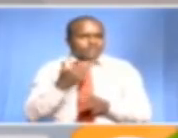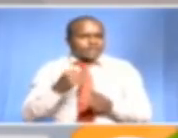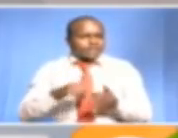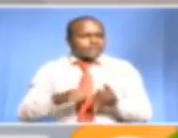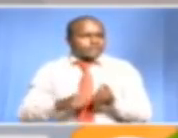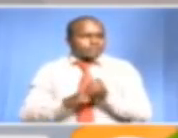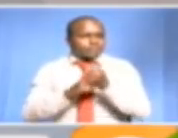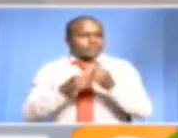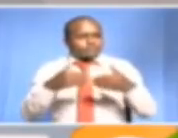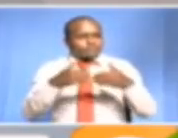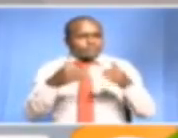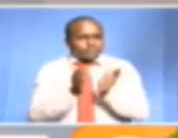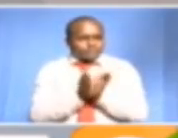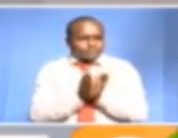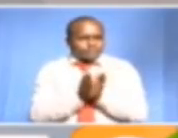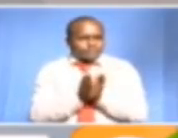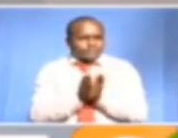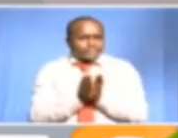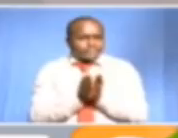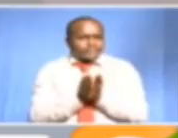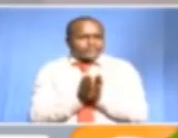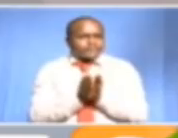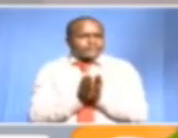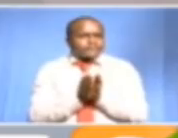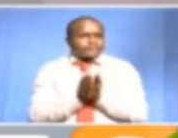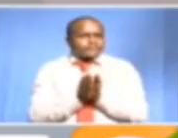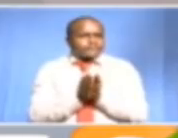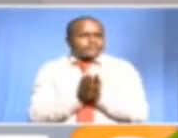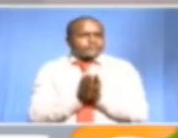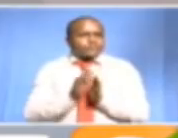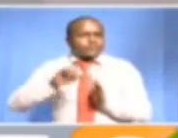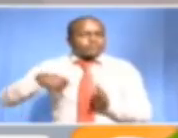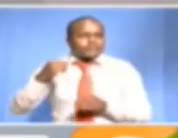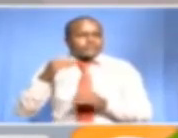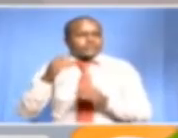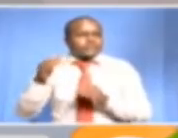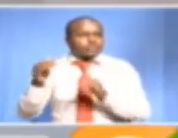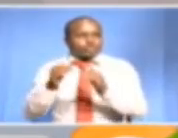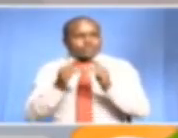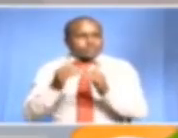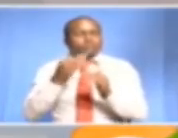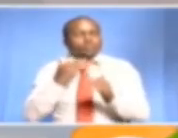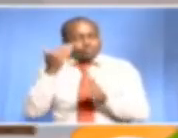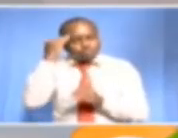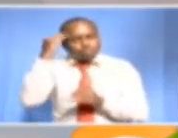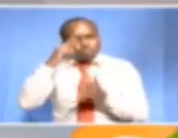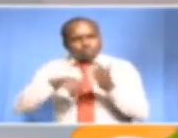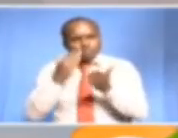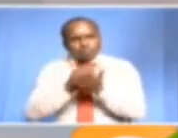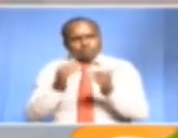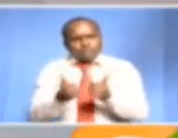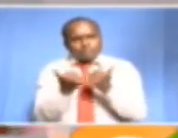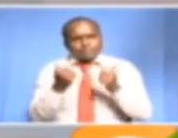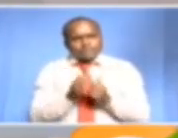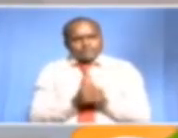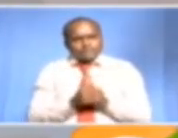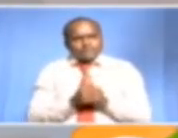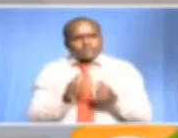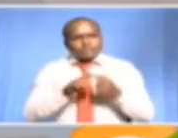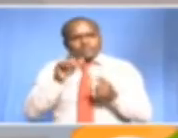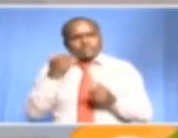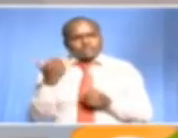girl. Yeah. I stand with her, Sharon's family, to demand justice. We want to know what exactly happened to the child, to that university